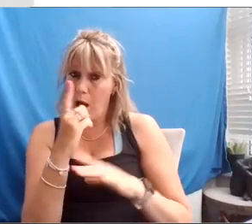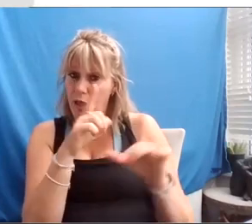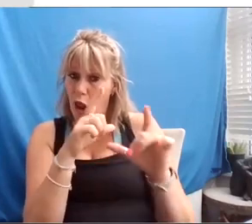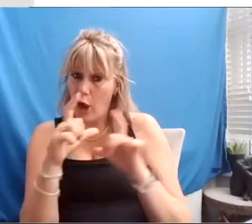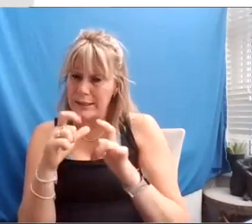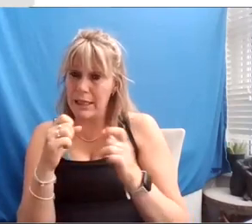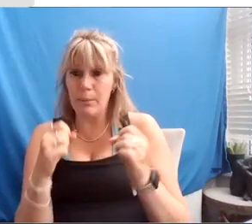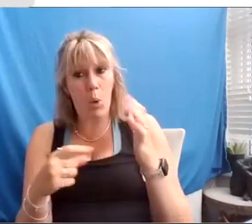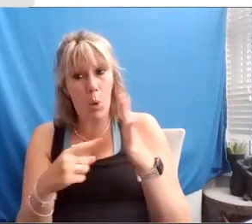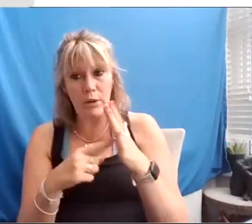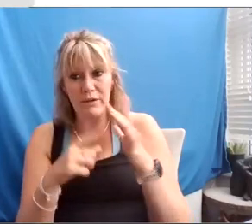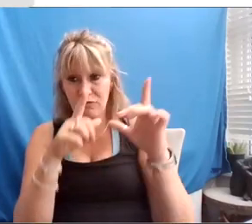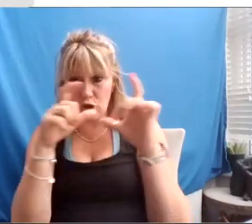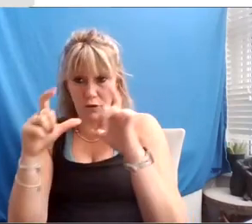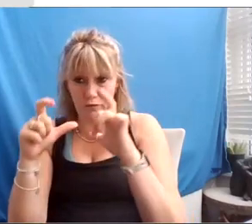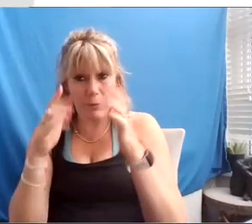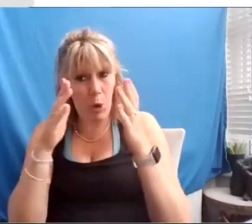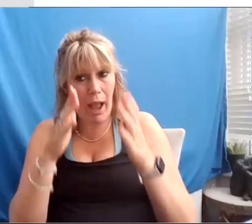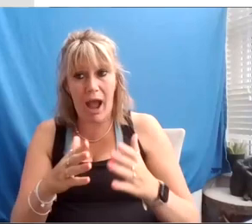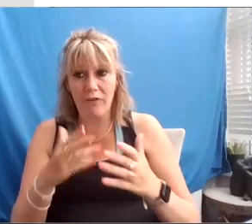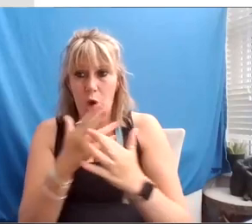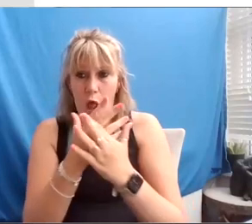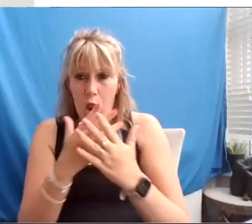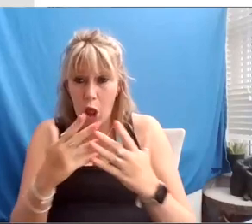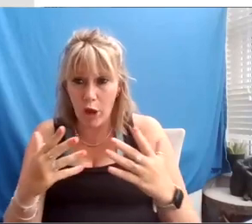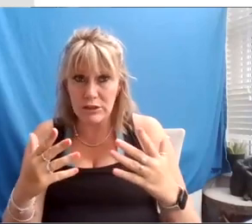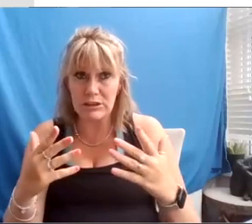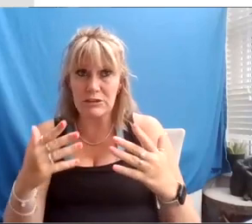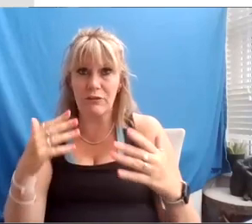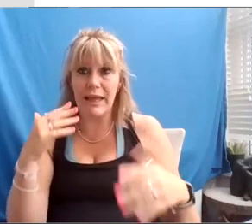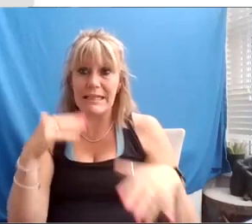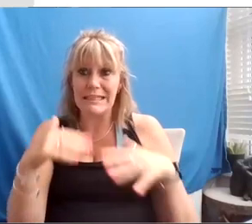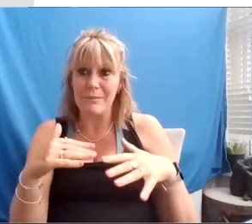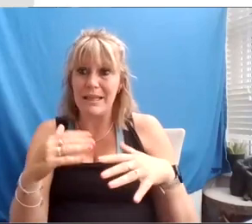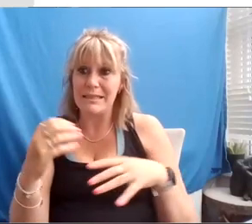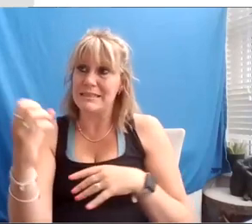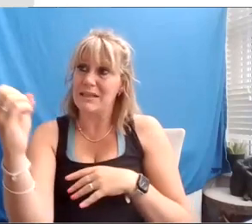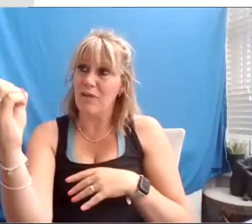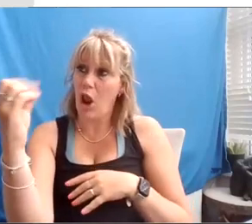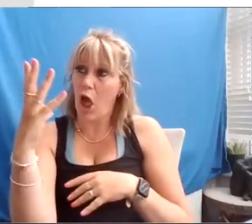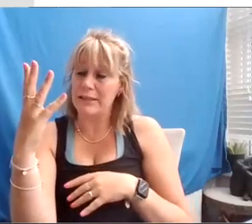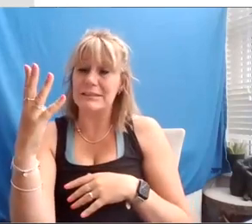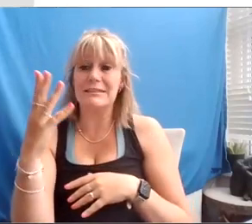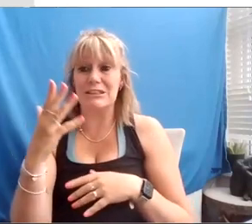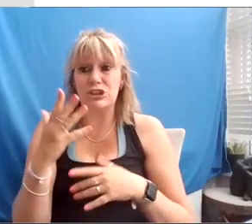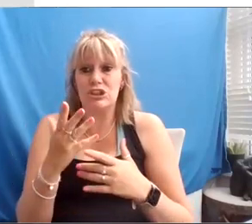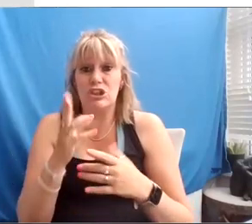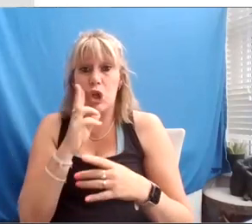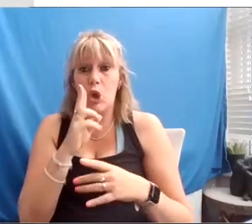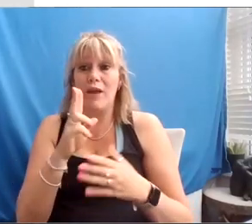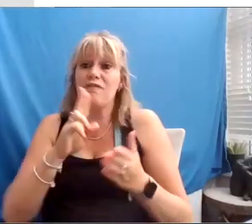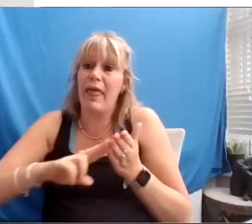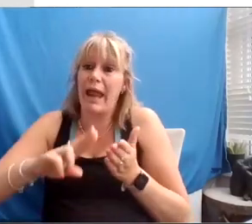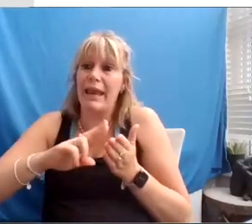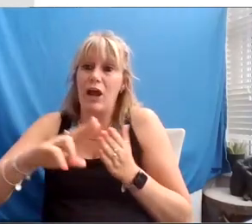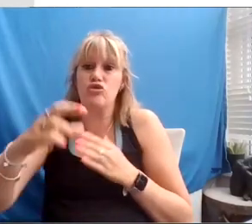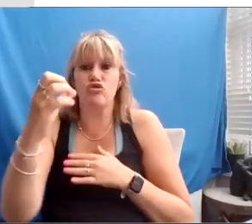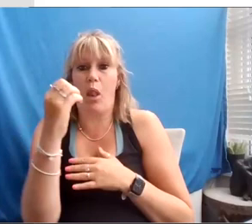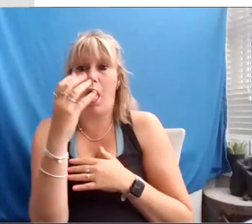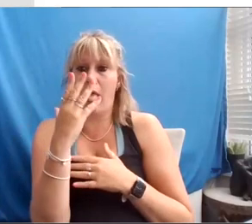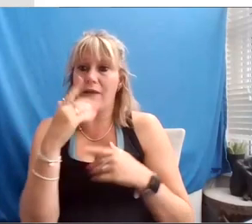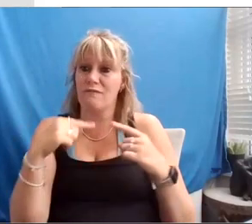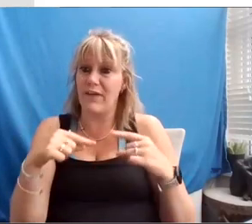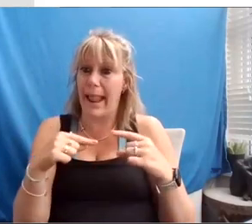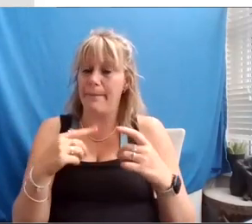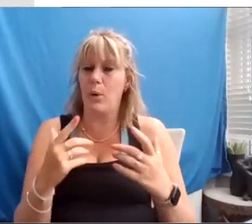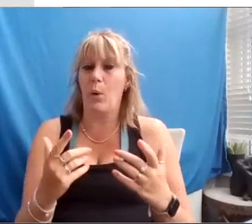don't have to go out there with loads of expensive lights. It's about looking for the light that's actually there. And I love what you were saying about sort of